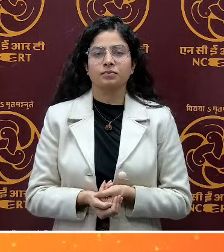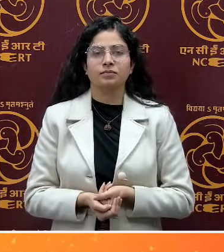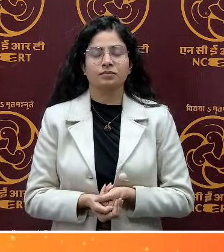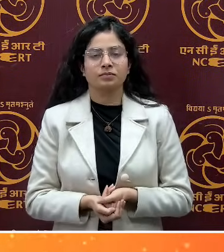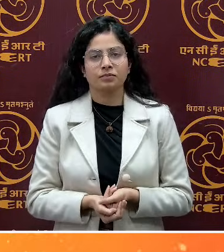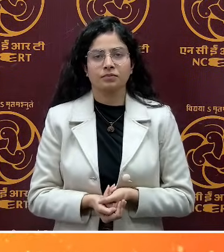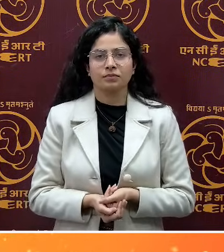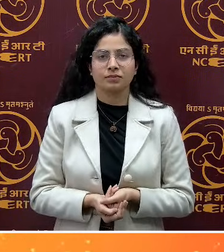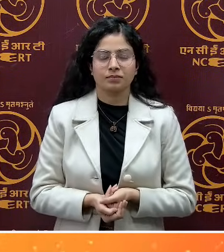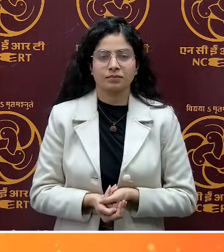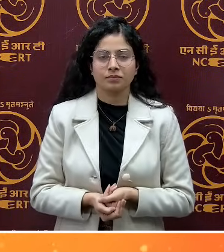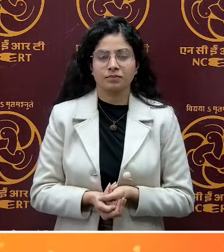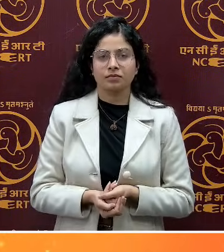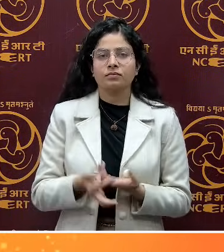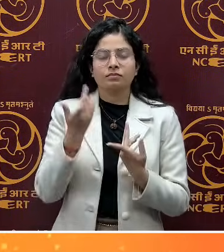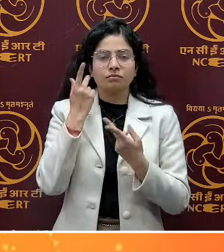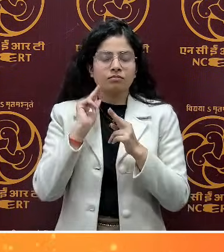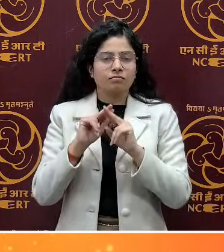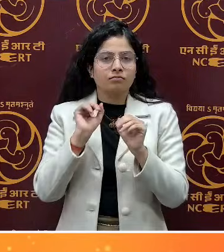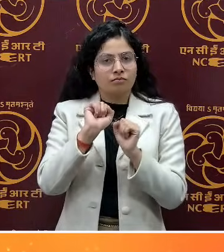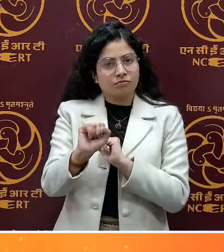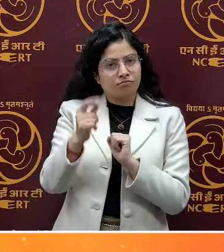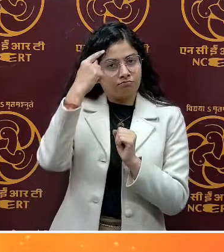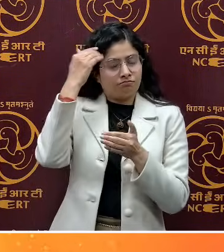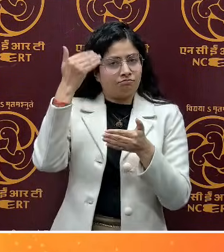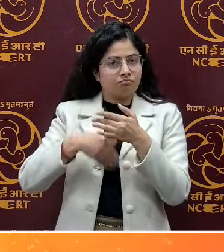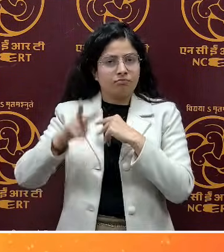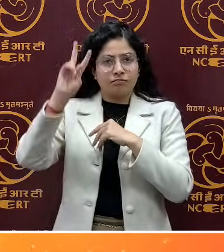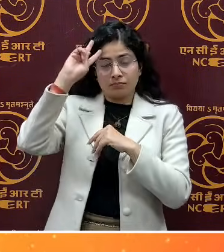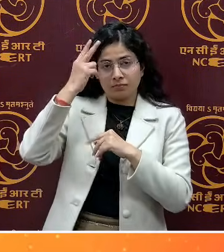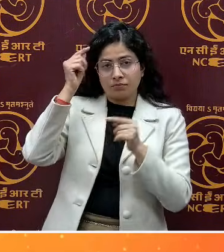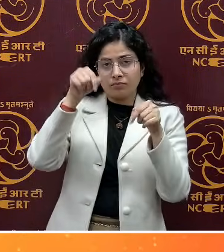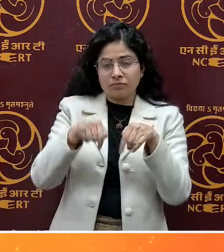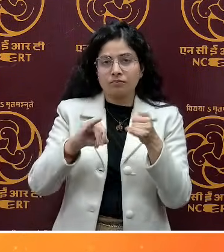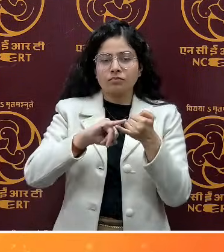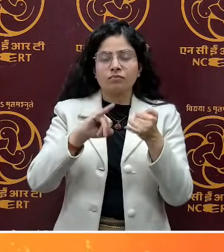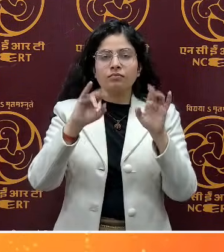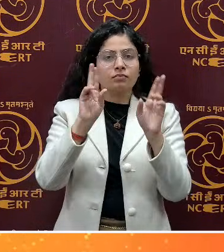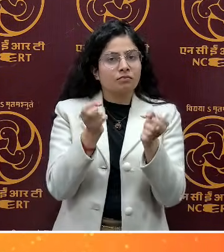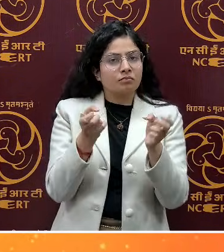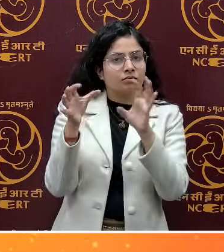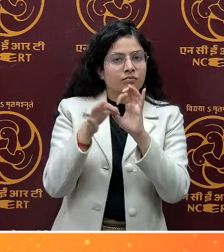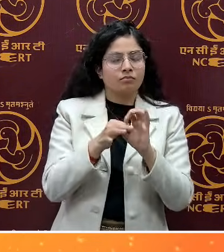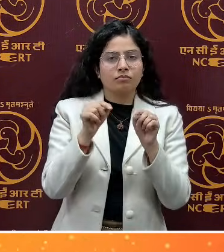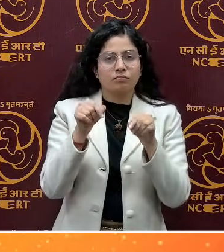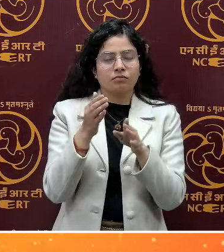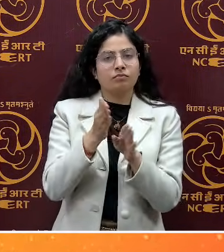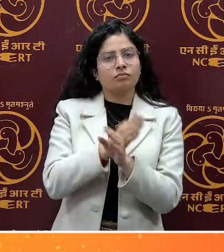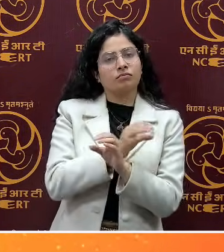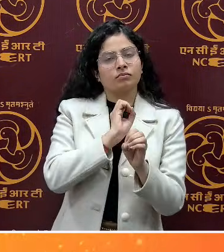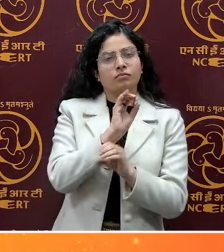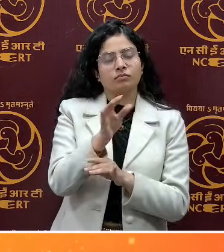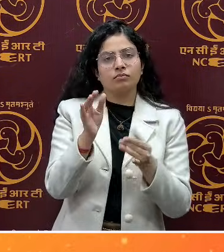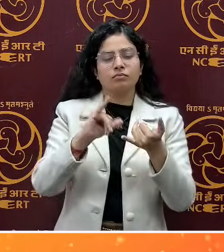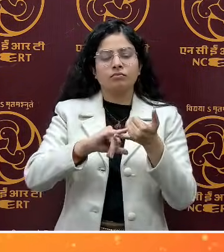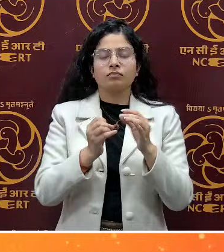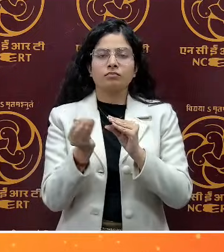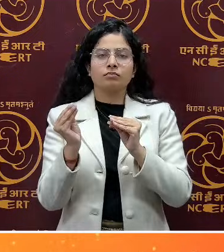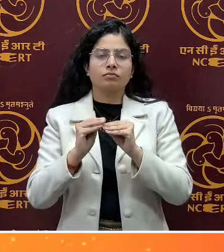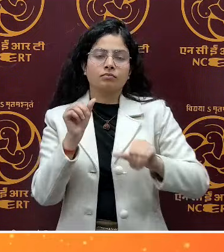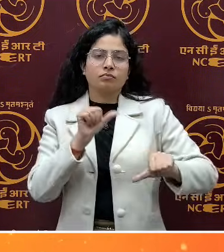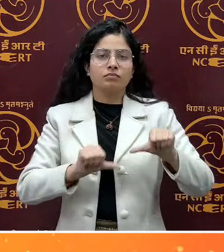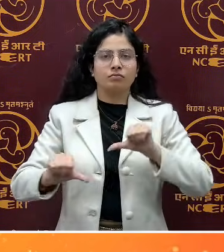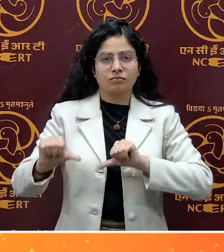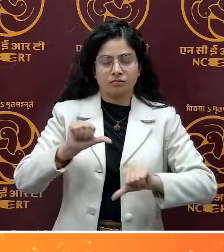Utsav. If you have any query or doubt regarding this topic we have introduced earlier, science subject and topic is